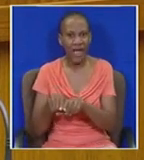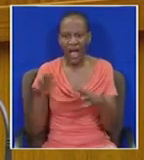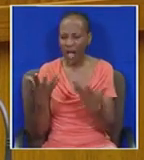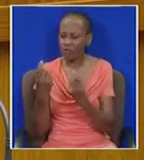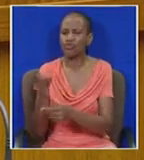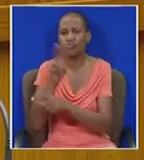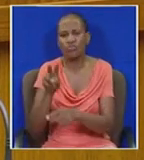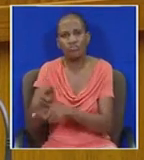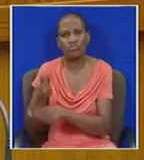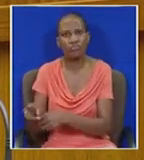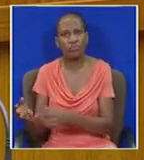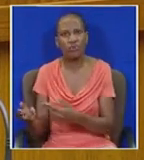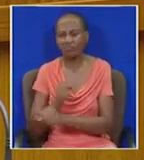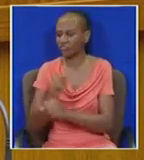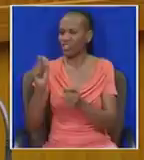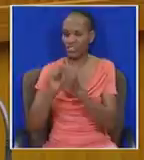oversight over.